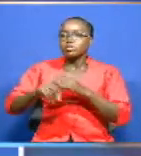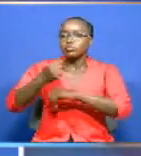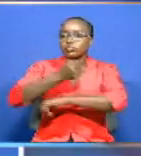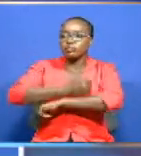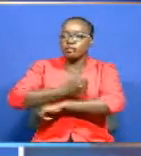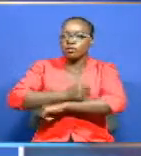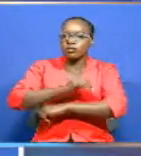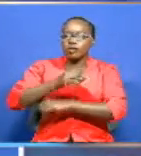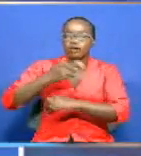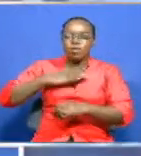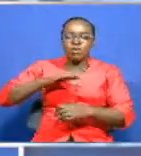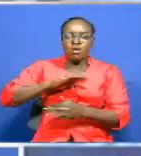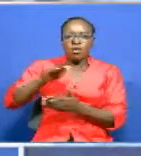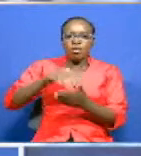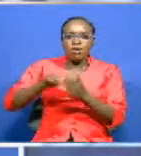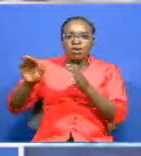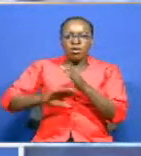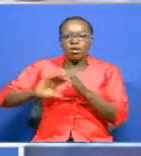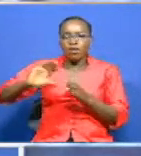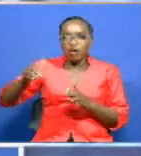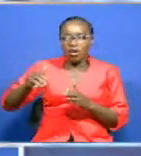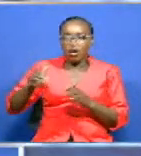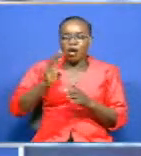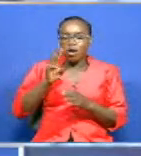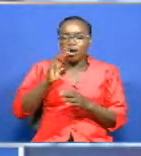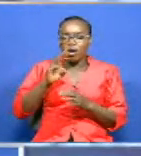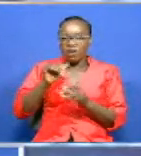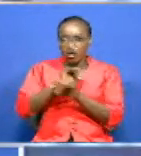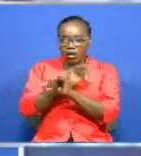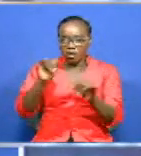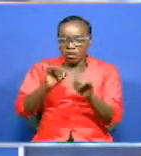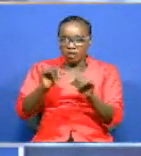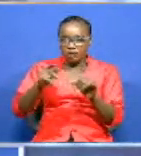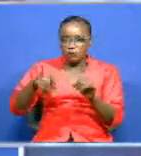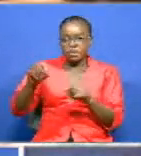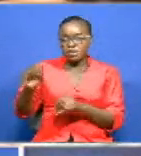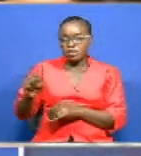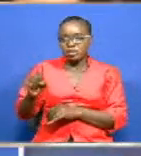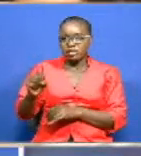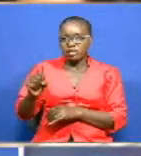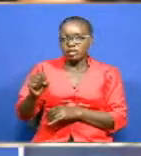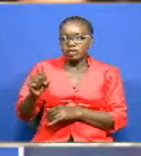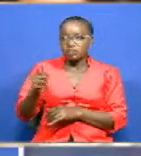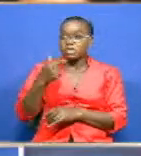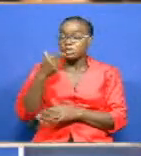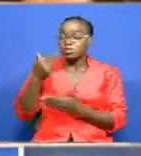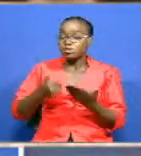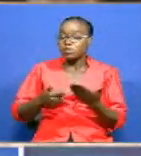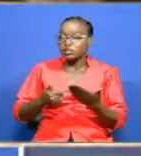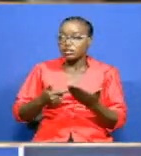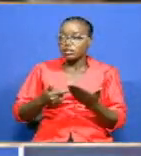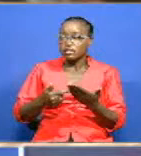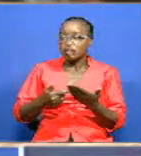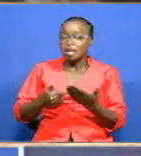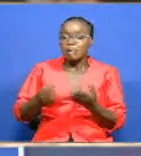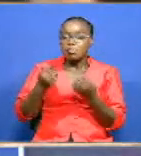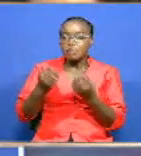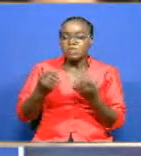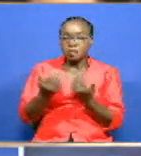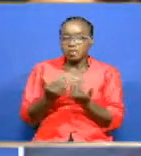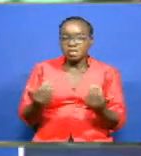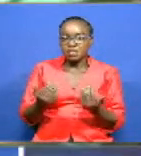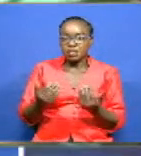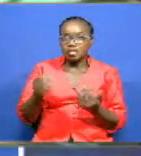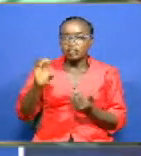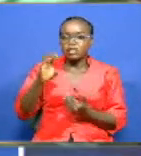Samburu Central Sub-County, Water and Sanitation Principal Secretary Joseph Irungu noted that most learners in early childhood